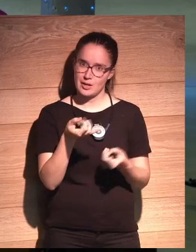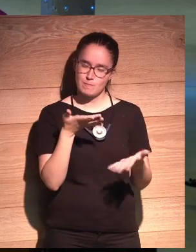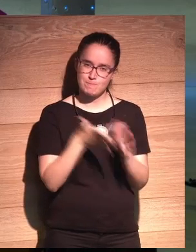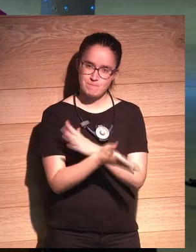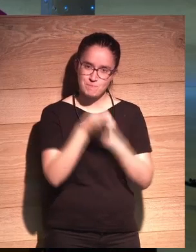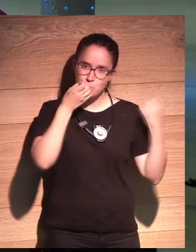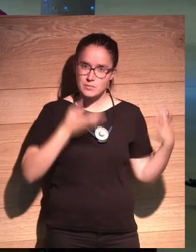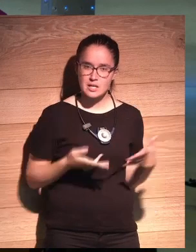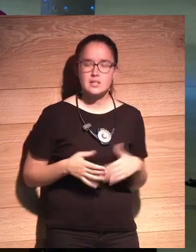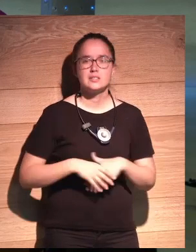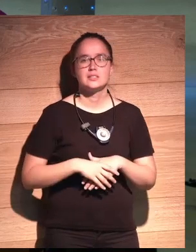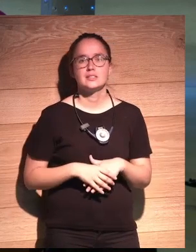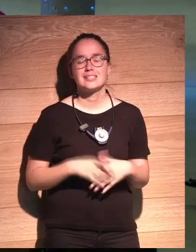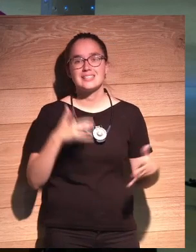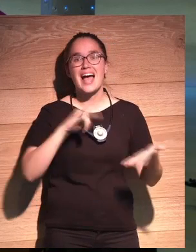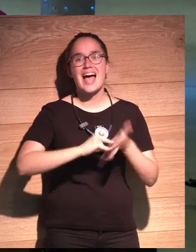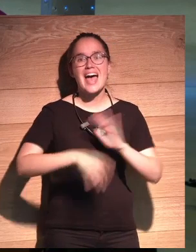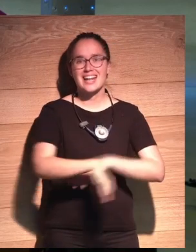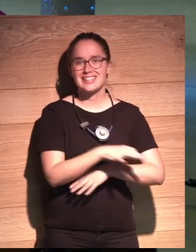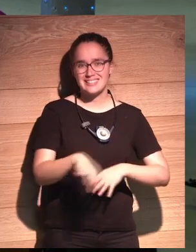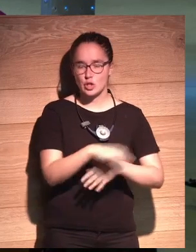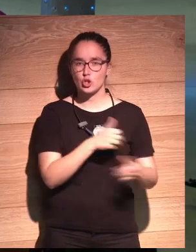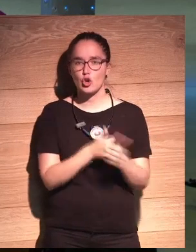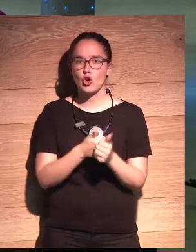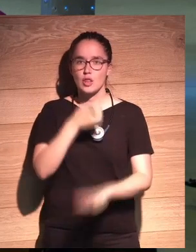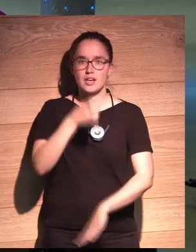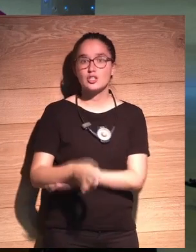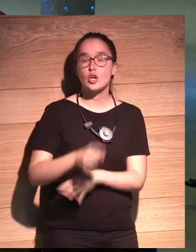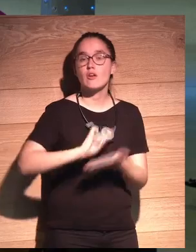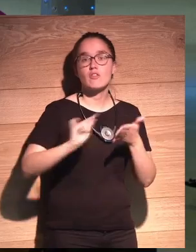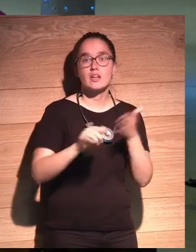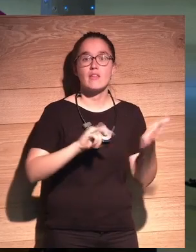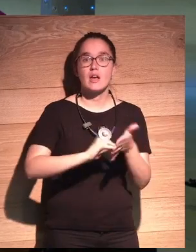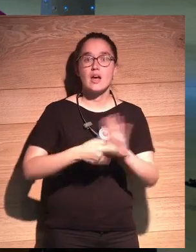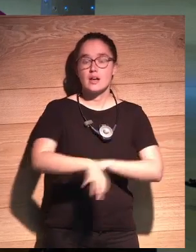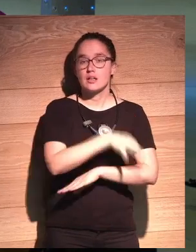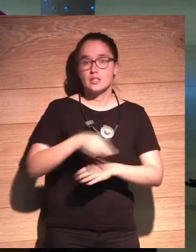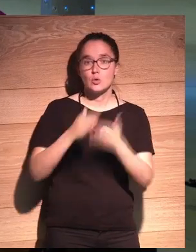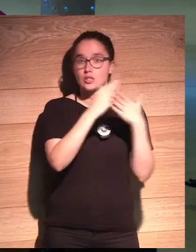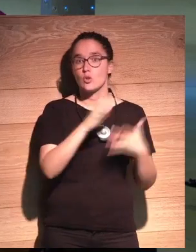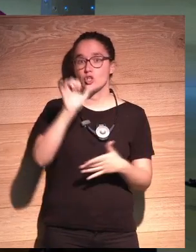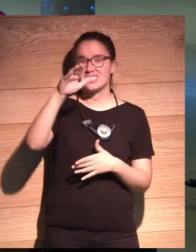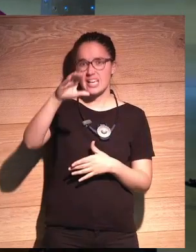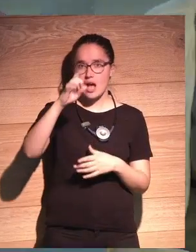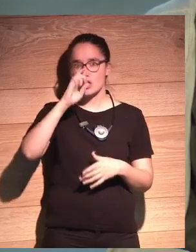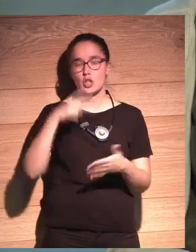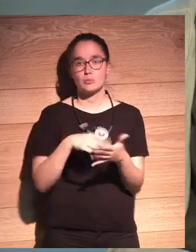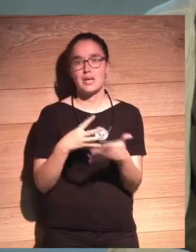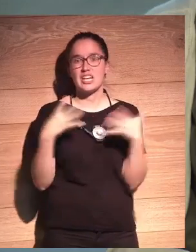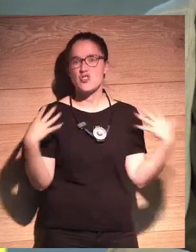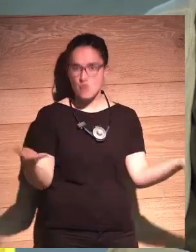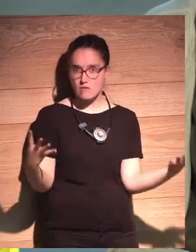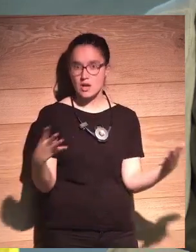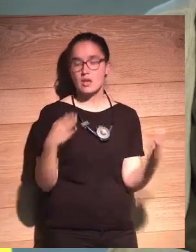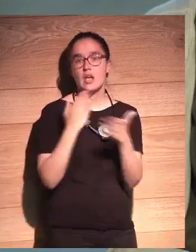Next to him we have Mauro. He is an architect, co-director of the